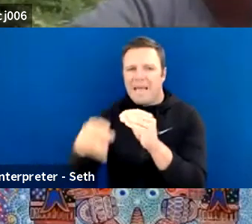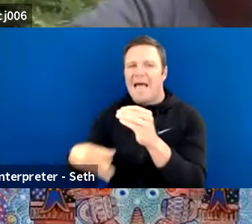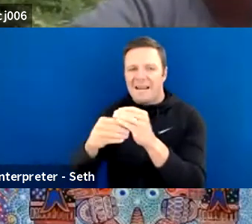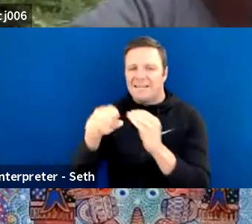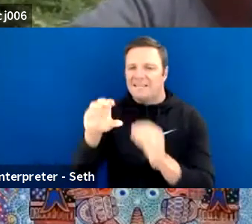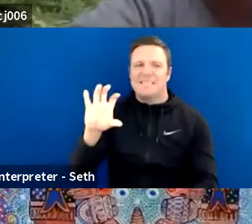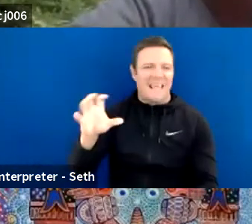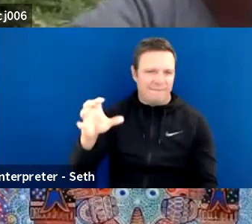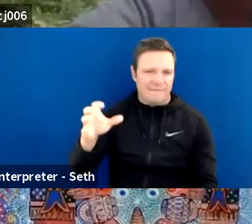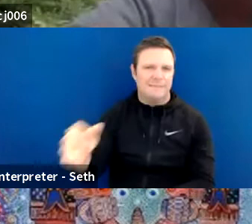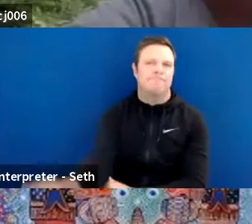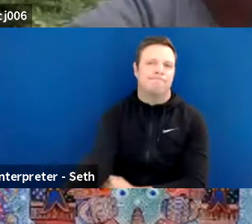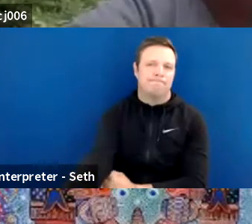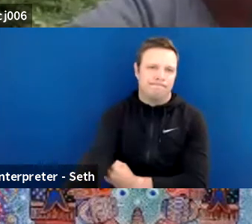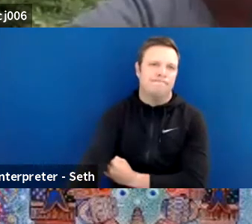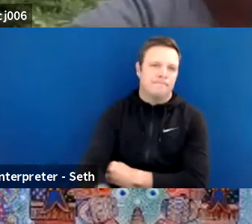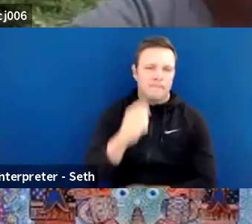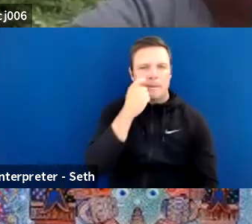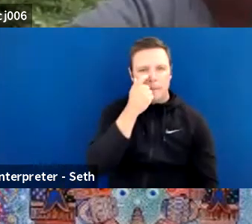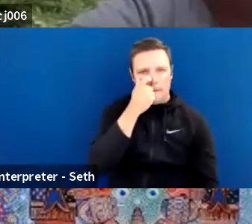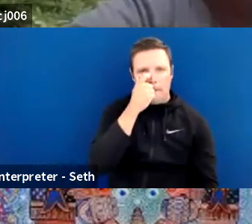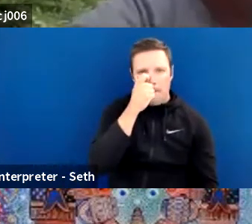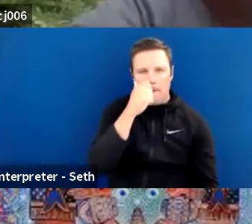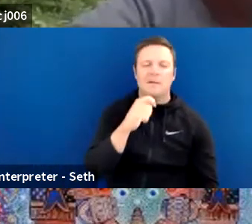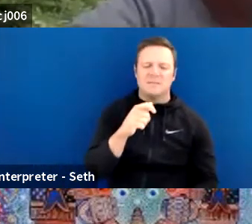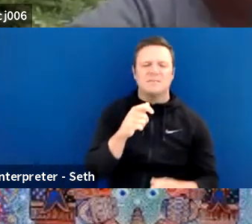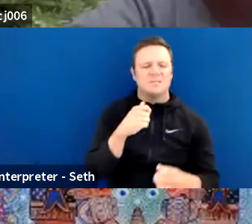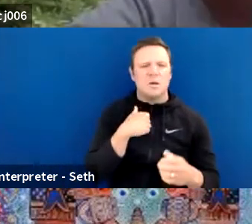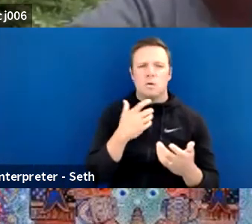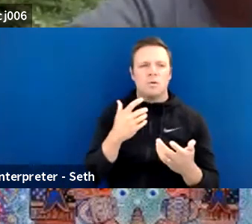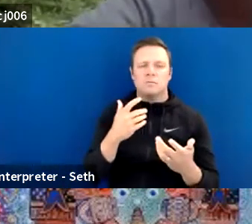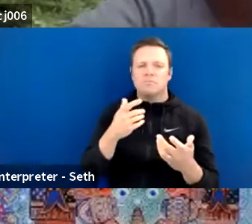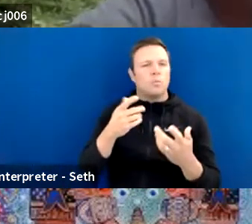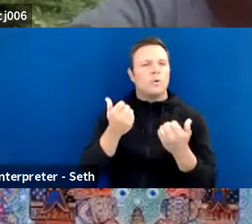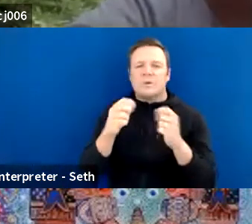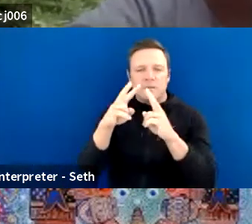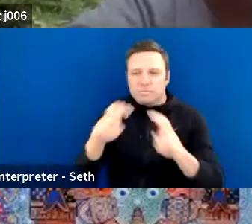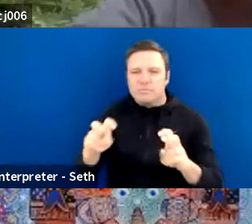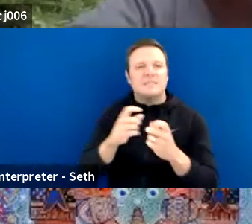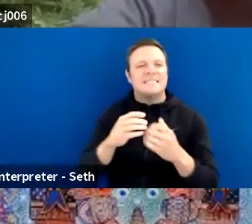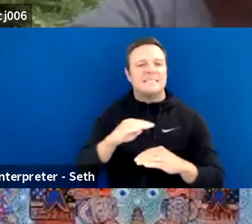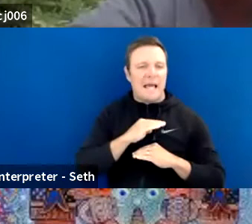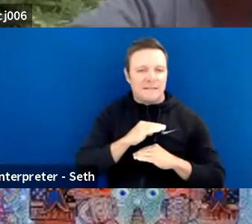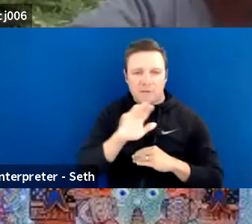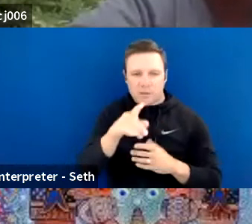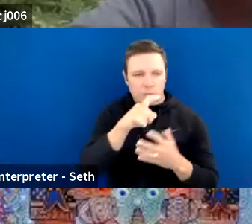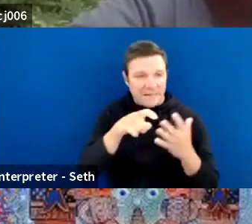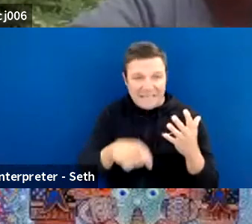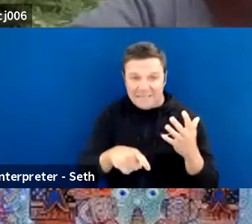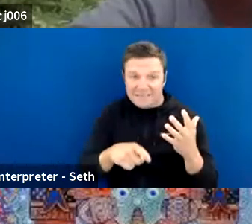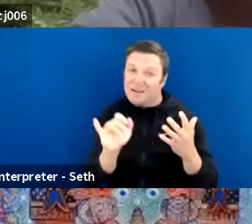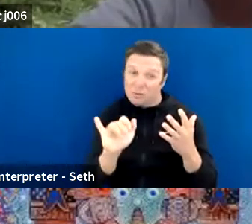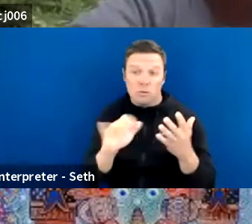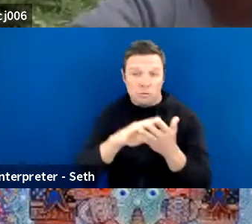So, lots of things that we're making some changes with to meet your needs and the needs of students.